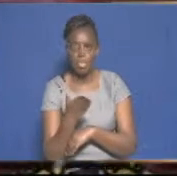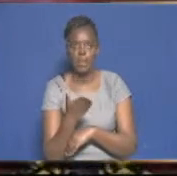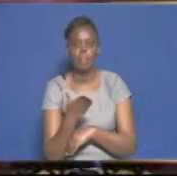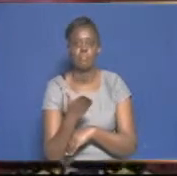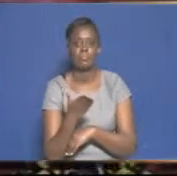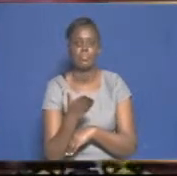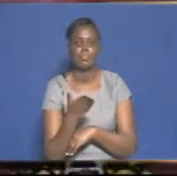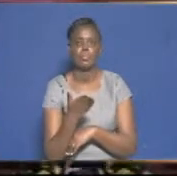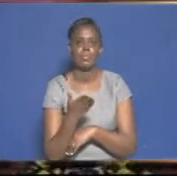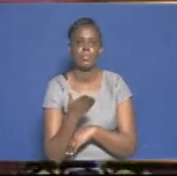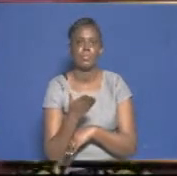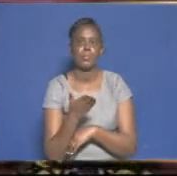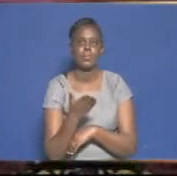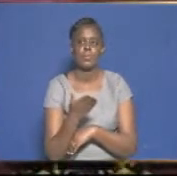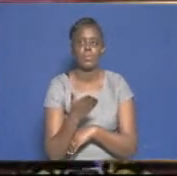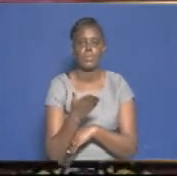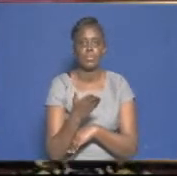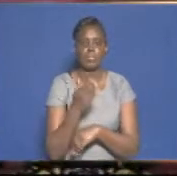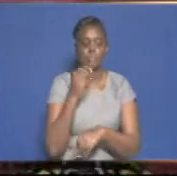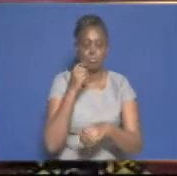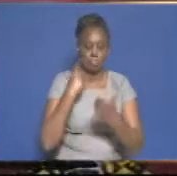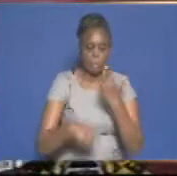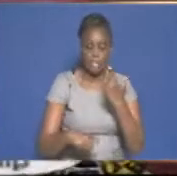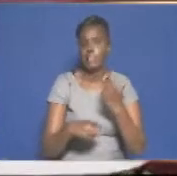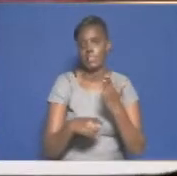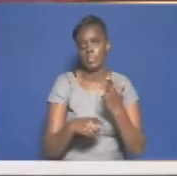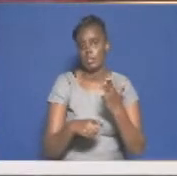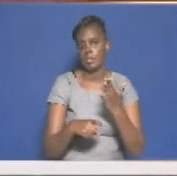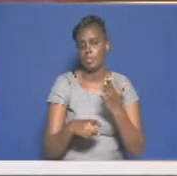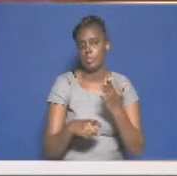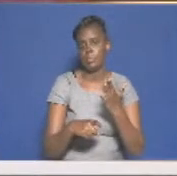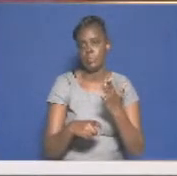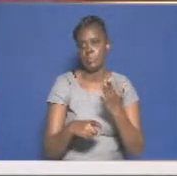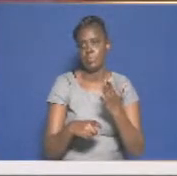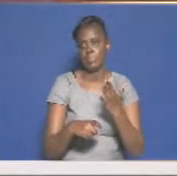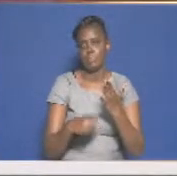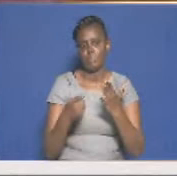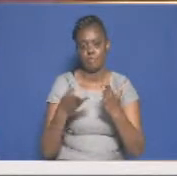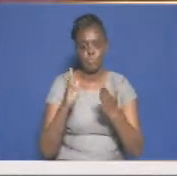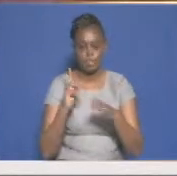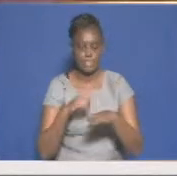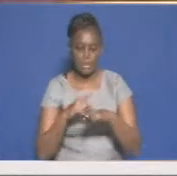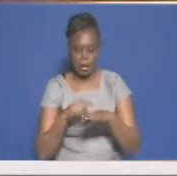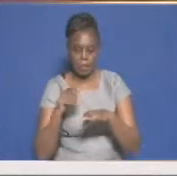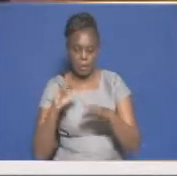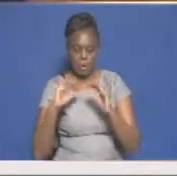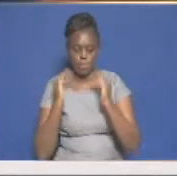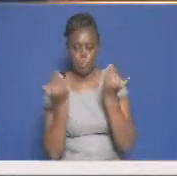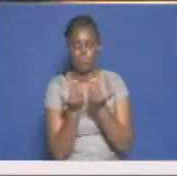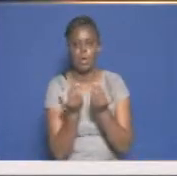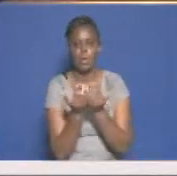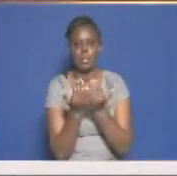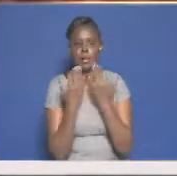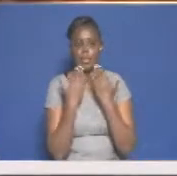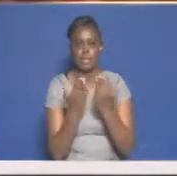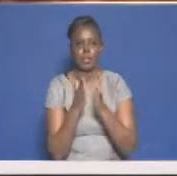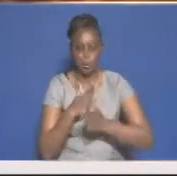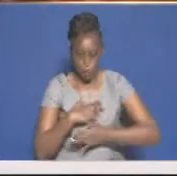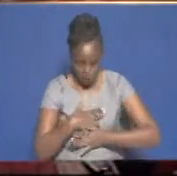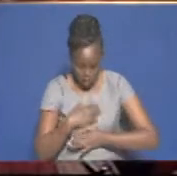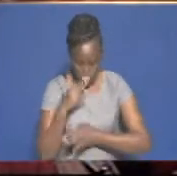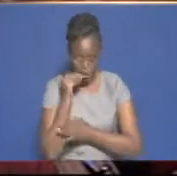be charged is what he has done for the Almighty God when he was in this worldly affair. Thank you, Mr. Speaker.